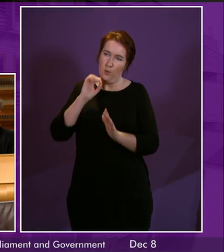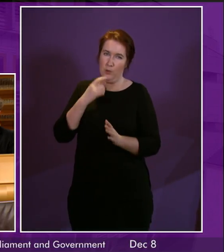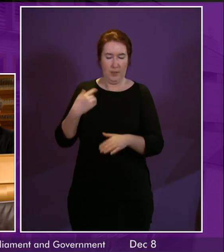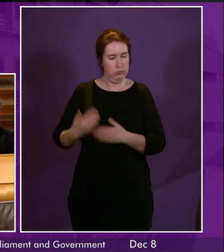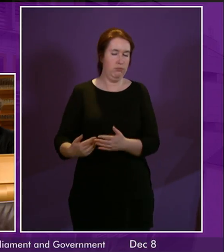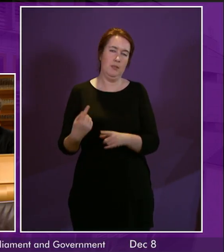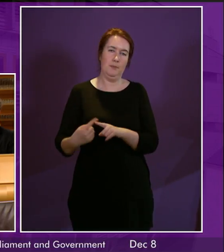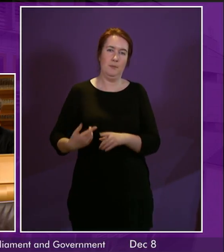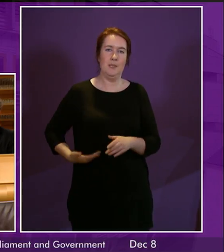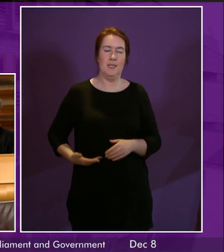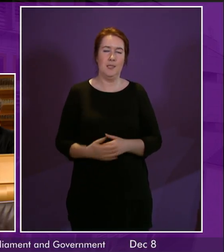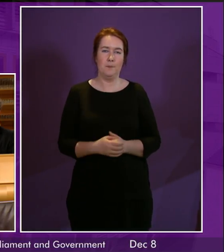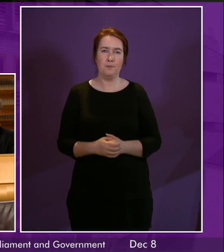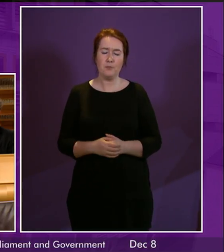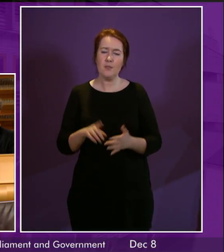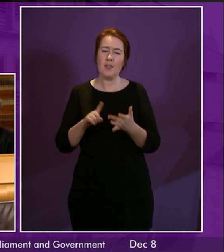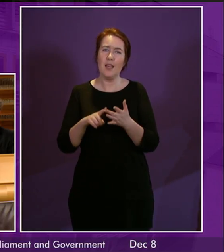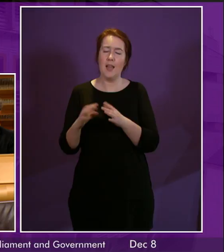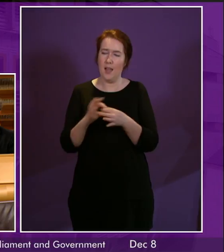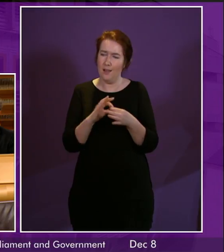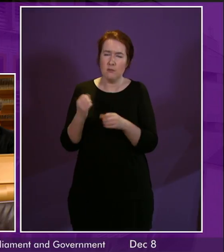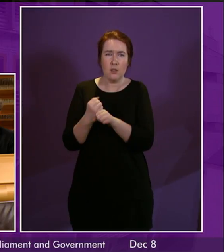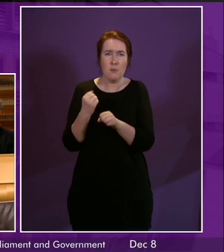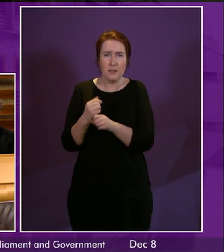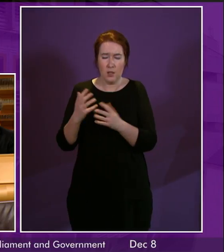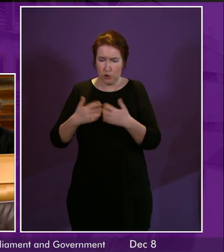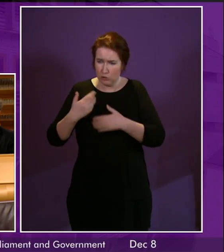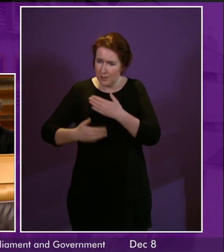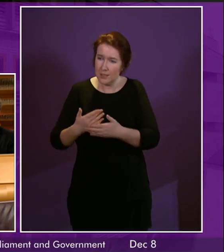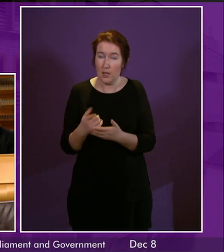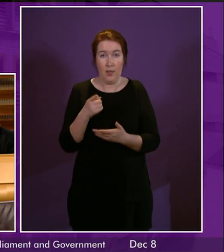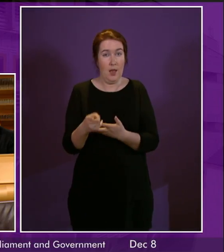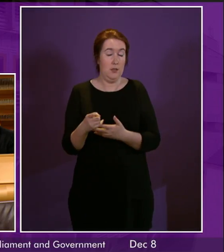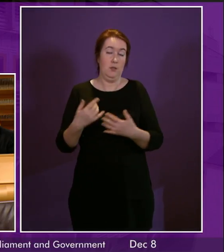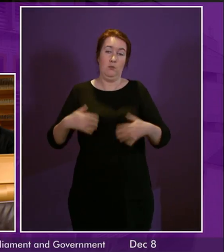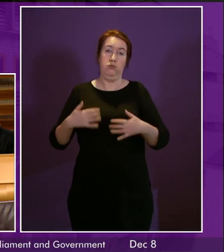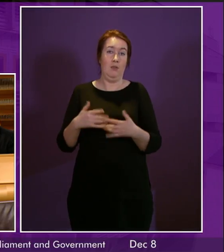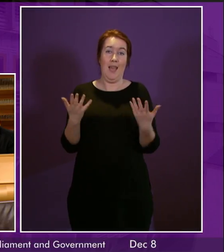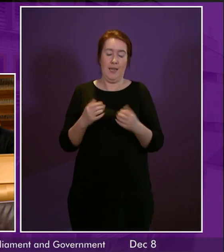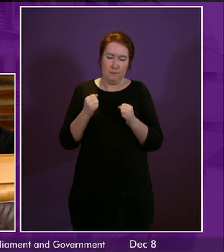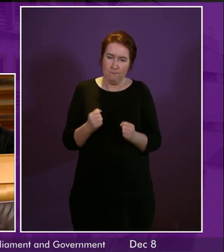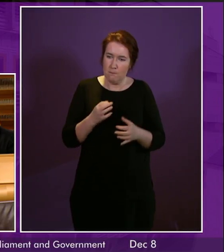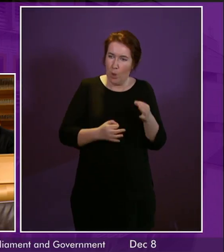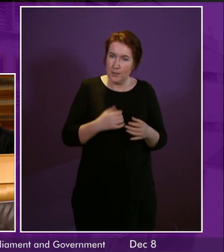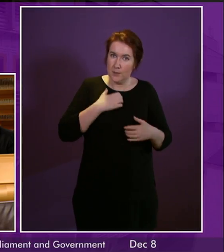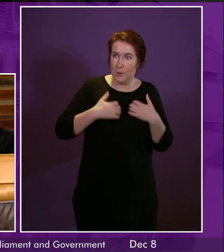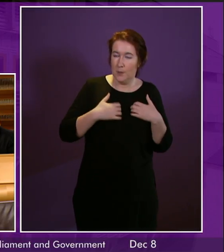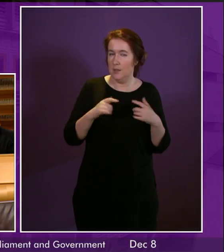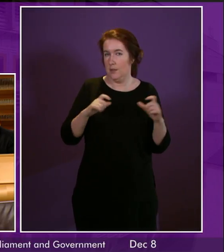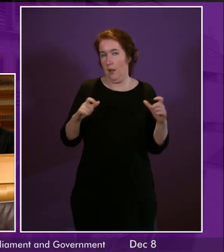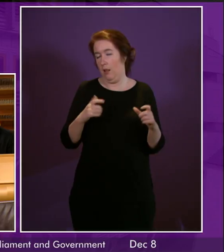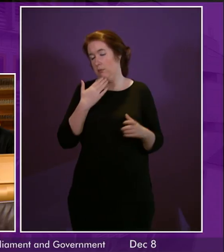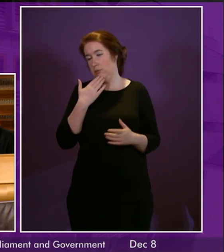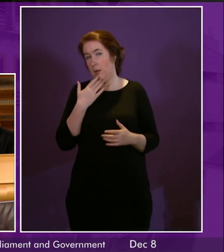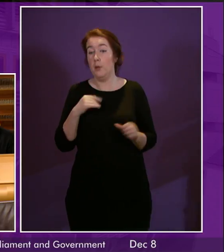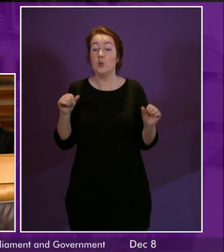wanted. Intergovernmental machinery is a phrase designed to put even the most dedicated politics student to sleep. But even if our short debate this